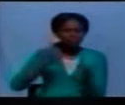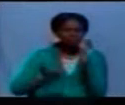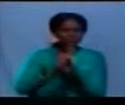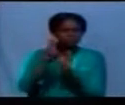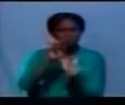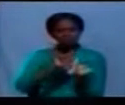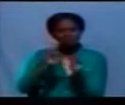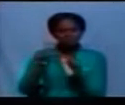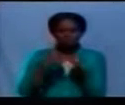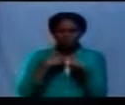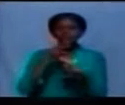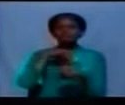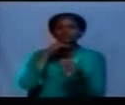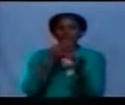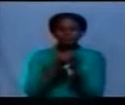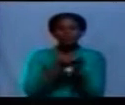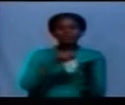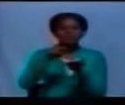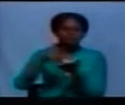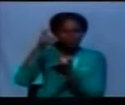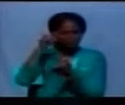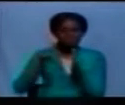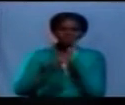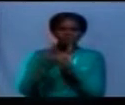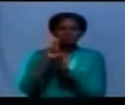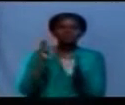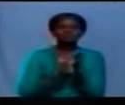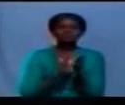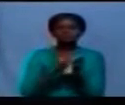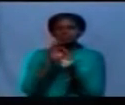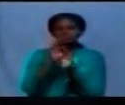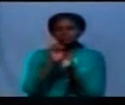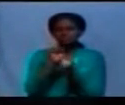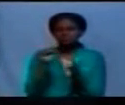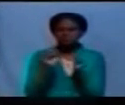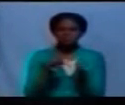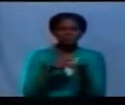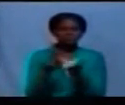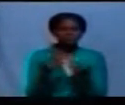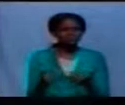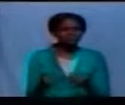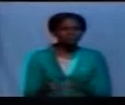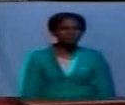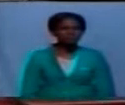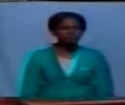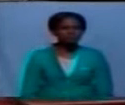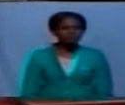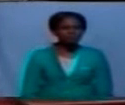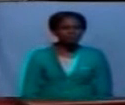university, probably you have enough money to take your child to the best university you ever wished to go to. Now, you've been doing